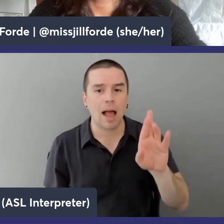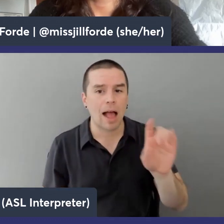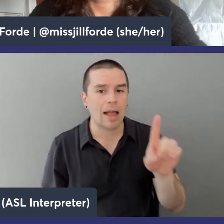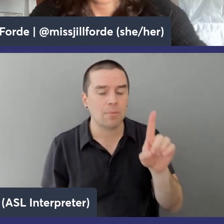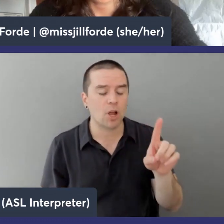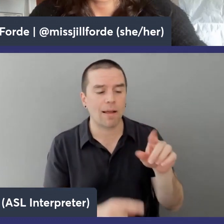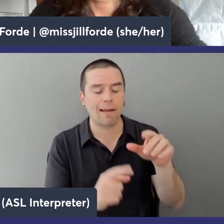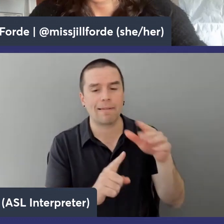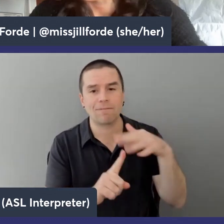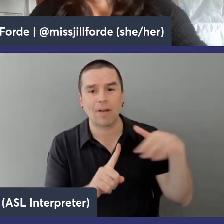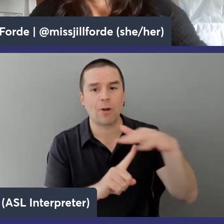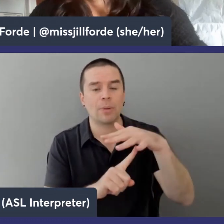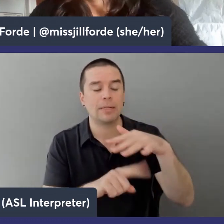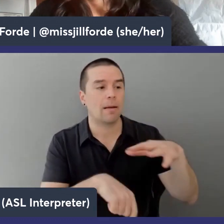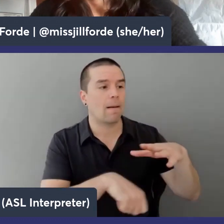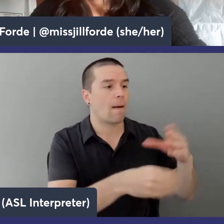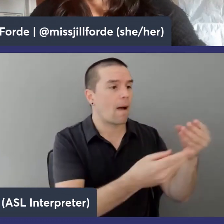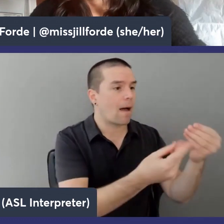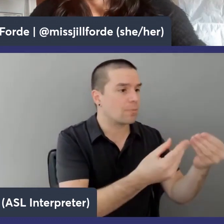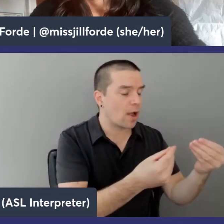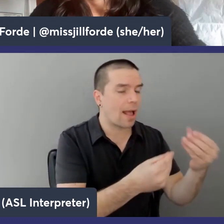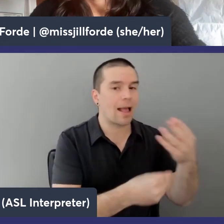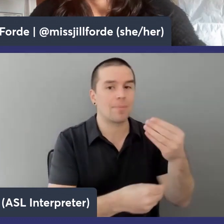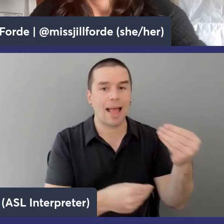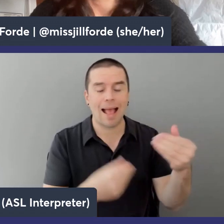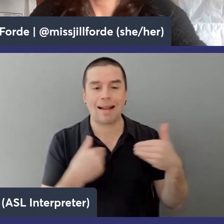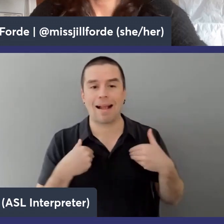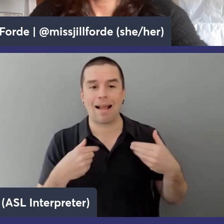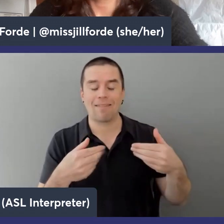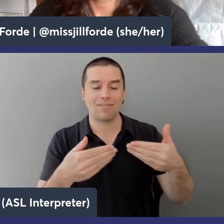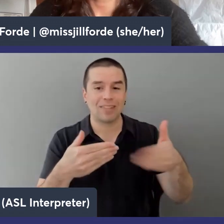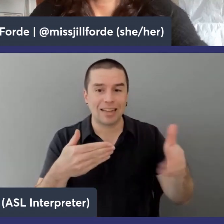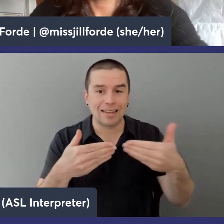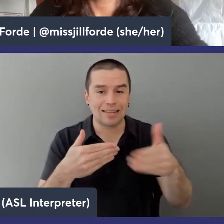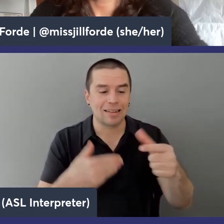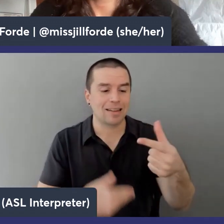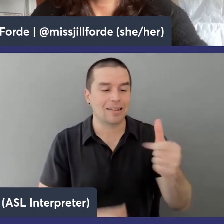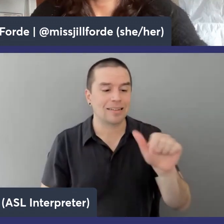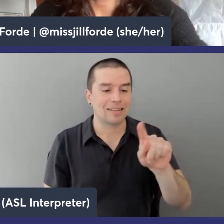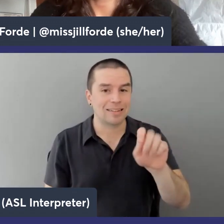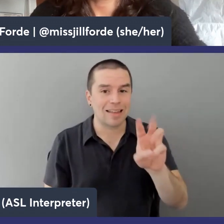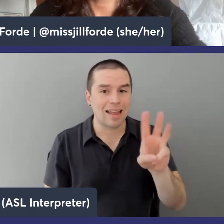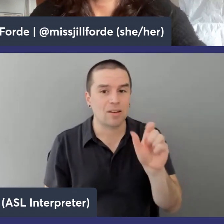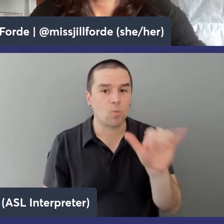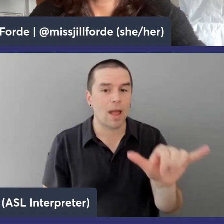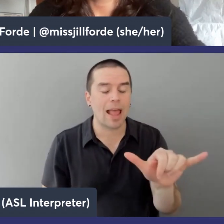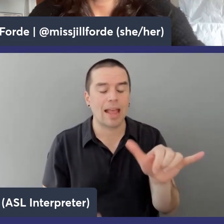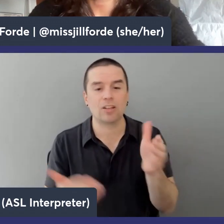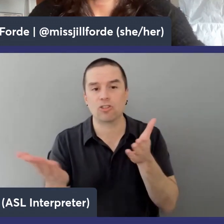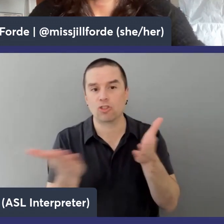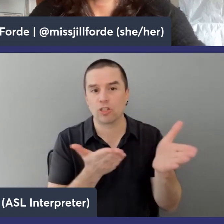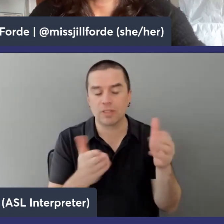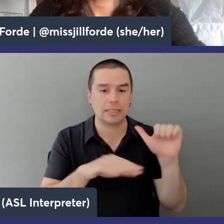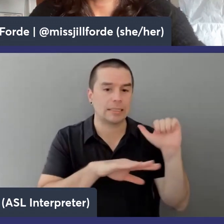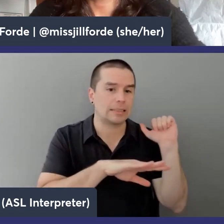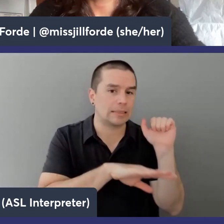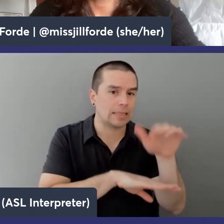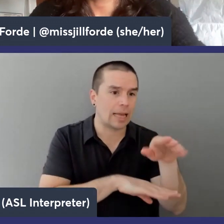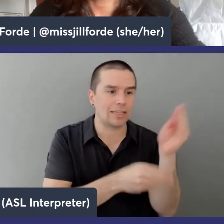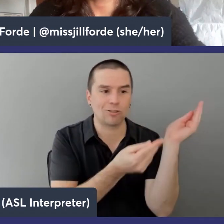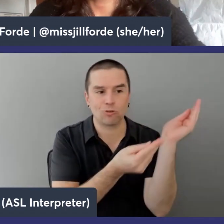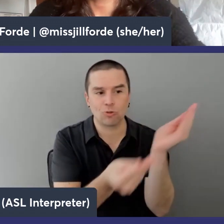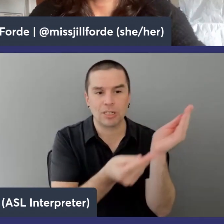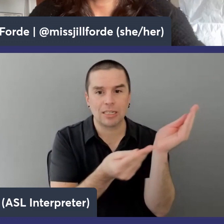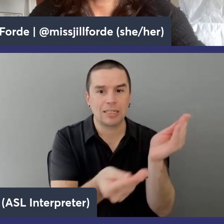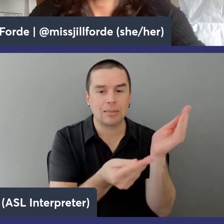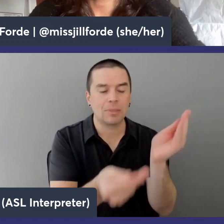premise, and then they have like gateway resources which are sending and streaming data. So there's multiple different